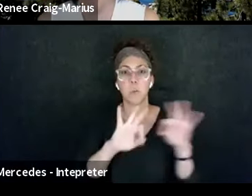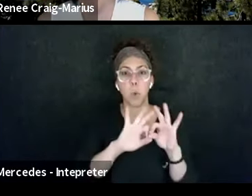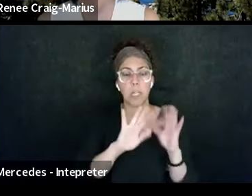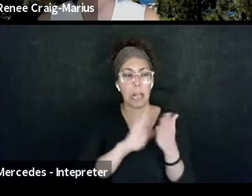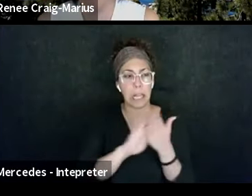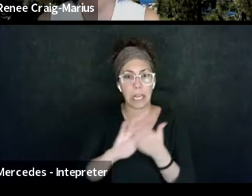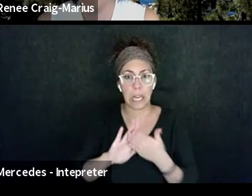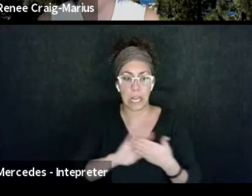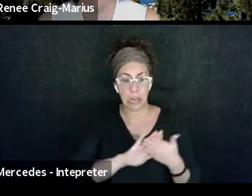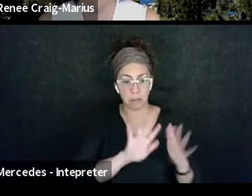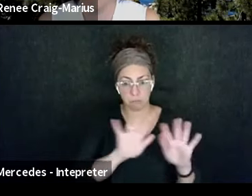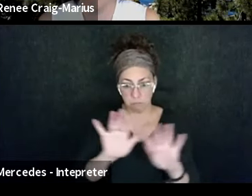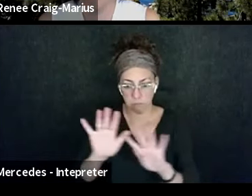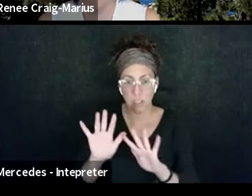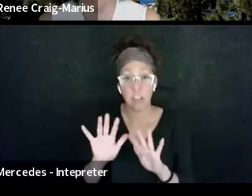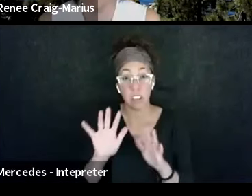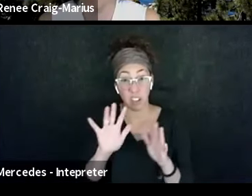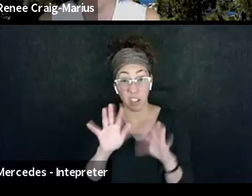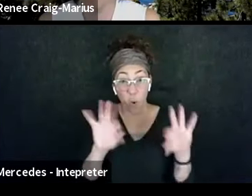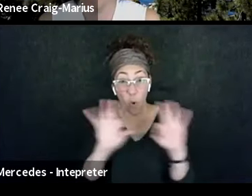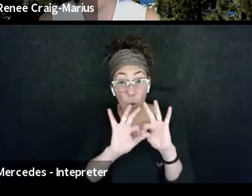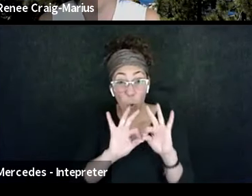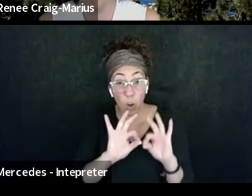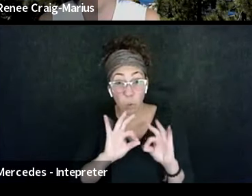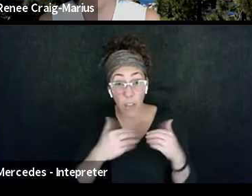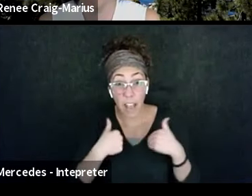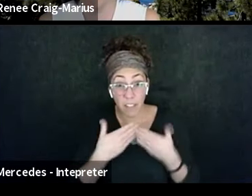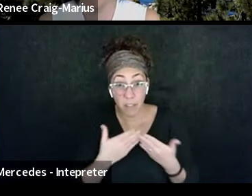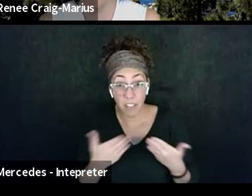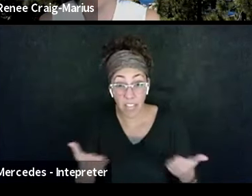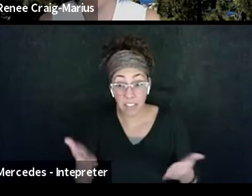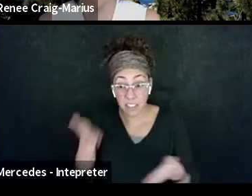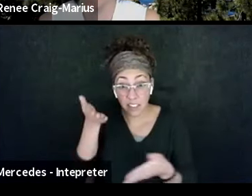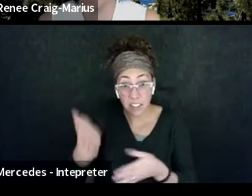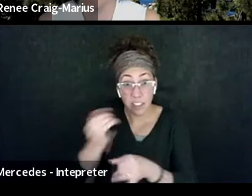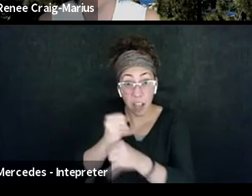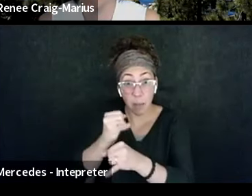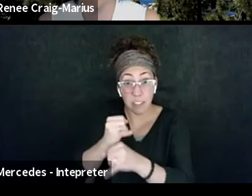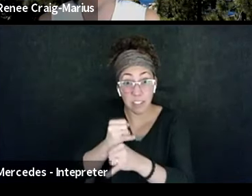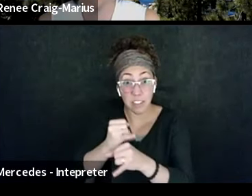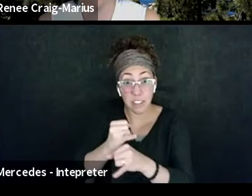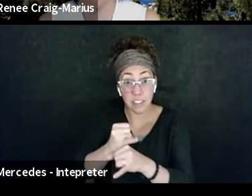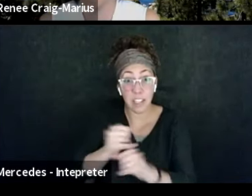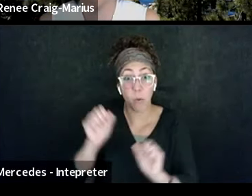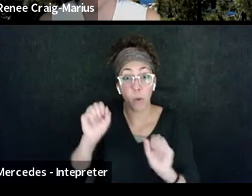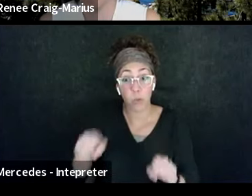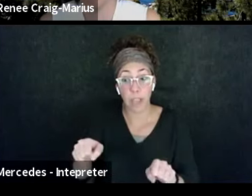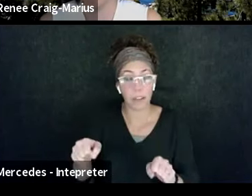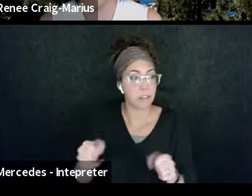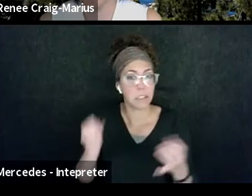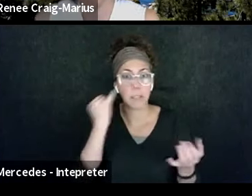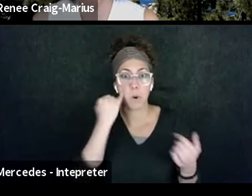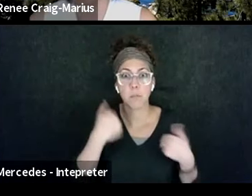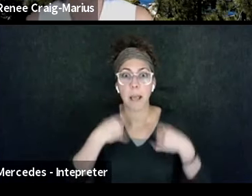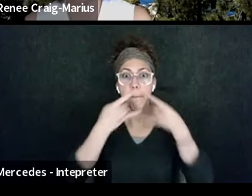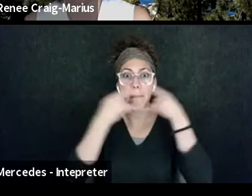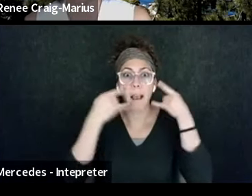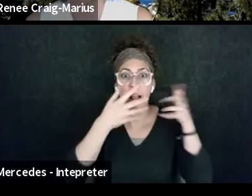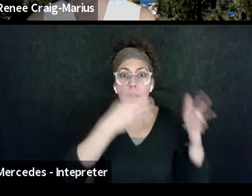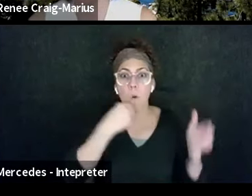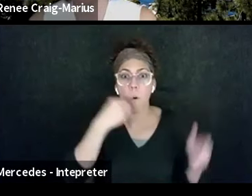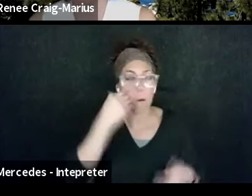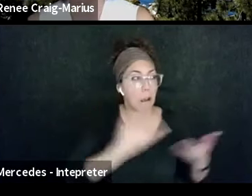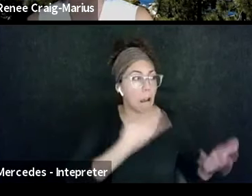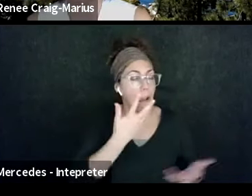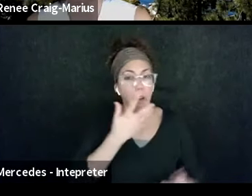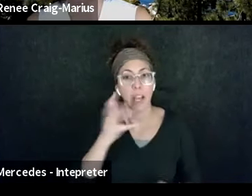in place, that we have spots on campus where you can pick up facial coverings if you happen to forget one, for example. But we